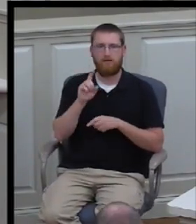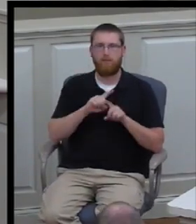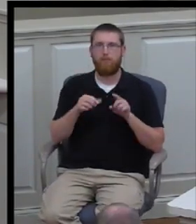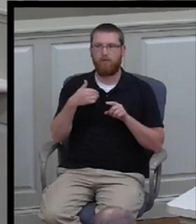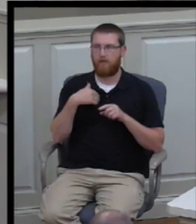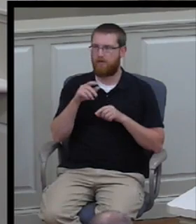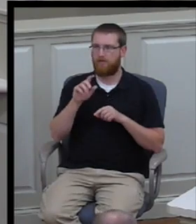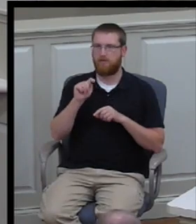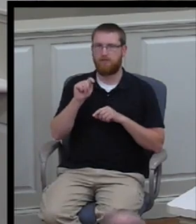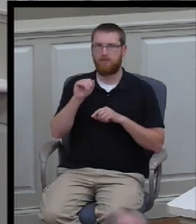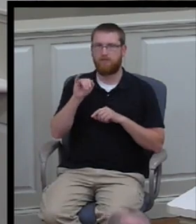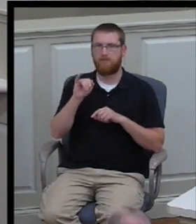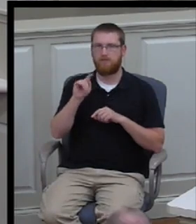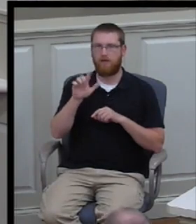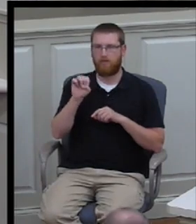Title?